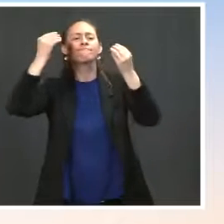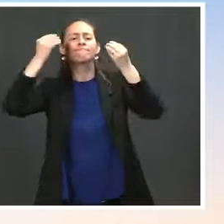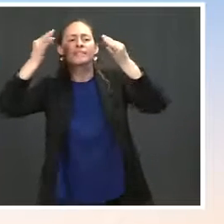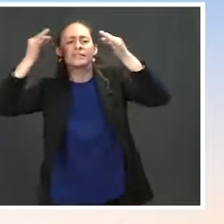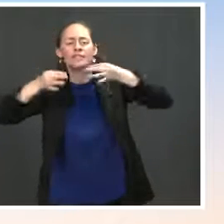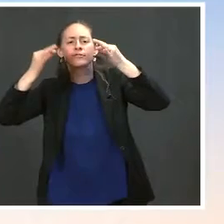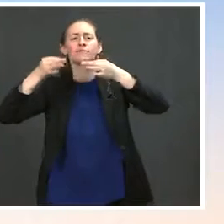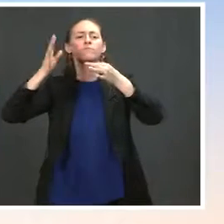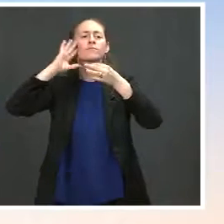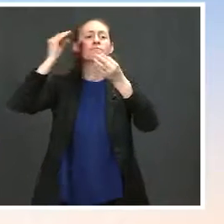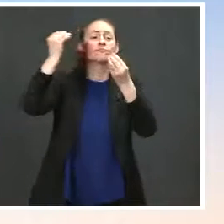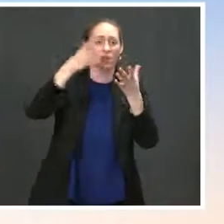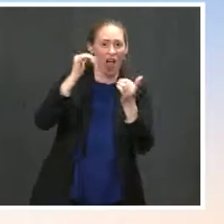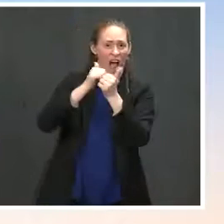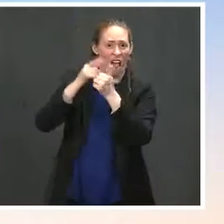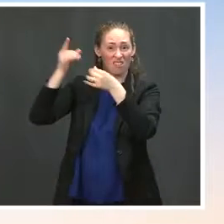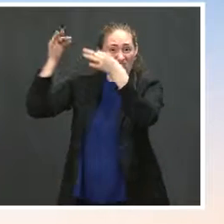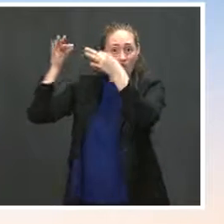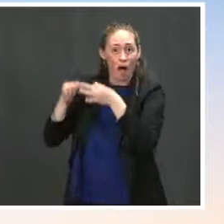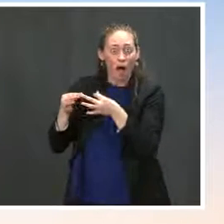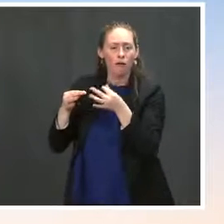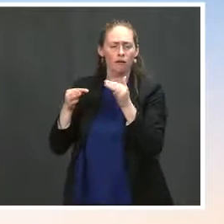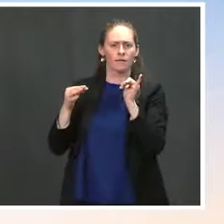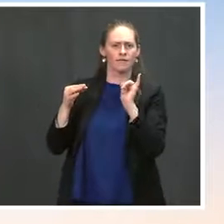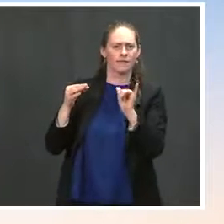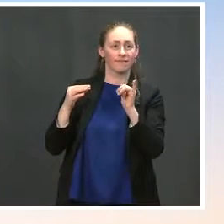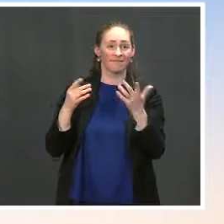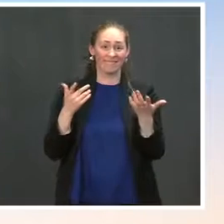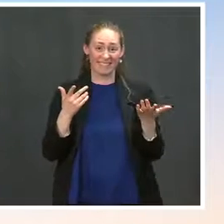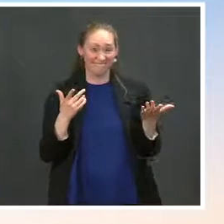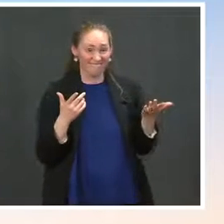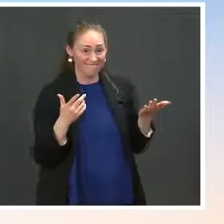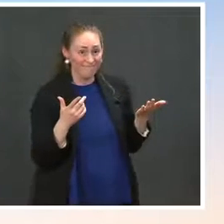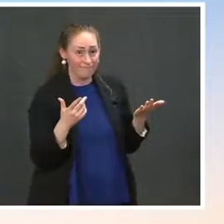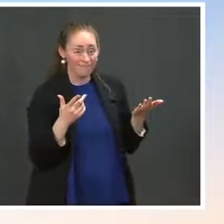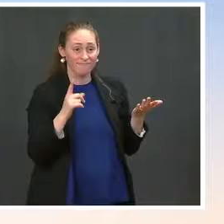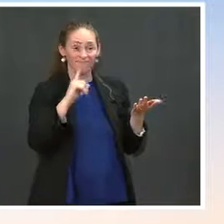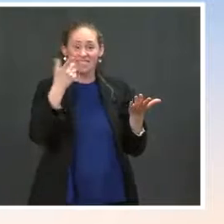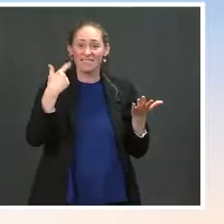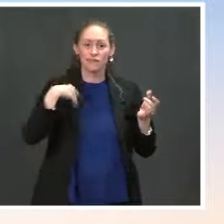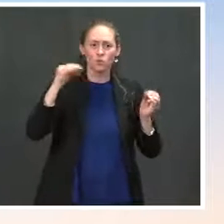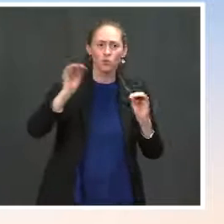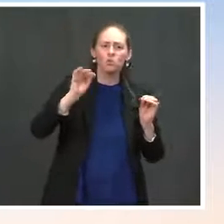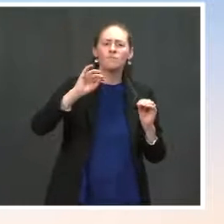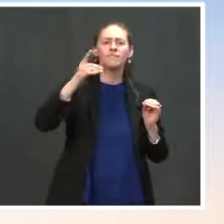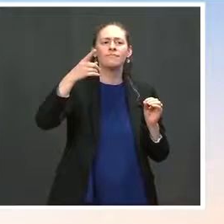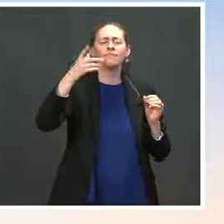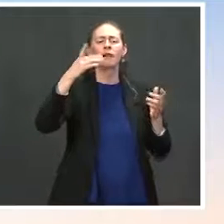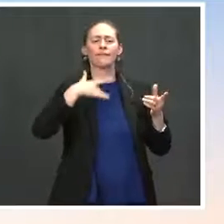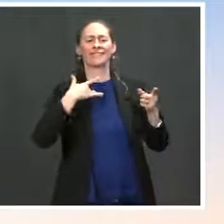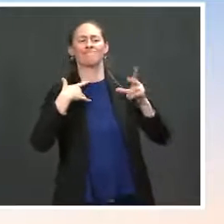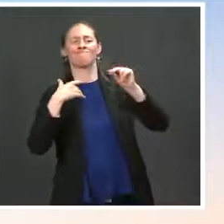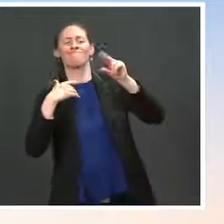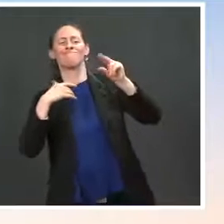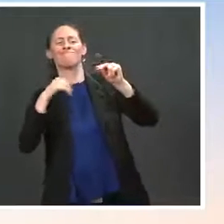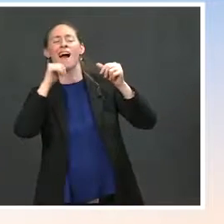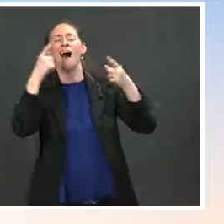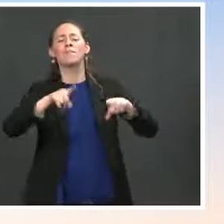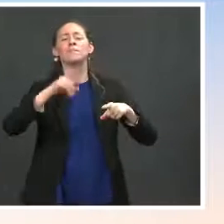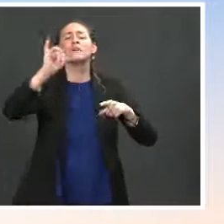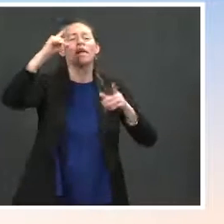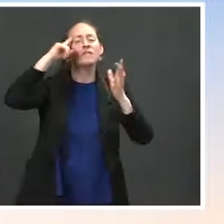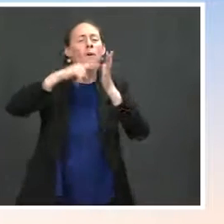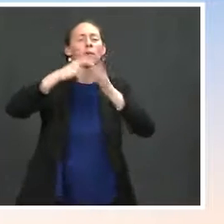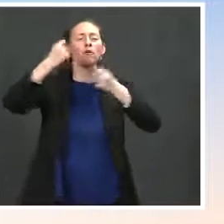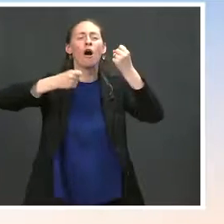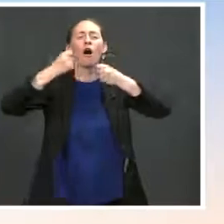happen, and there's not a 5 or 6 or 10% chance it's going to happen, like whether you might have a car accident and you get insurance, or your home might